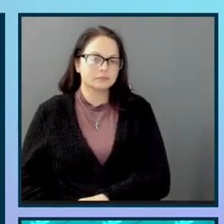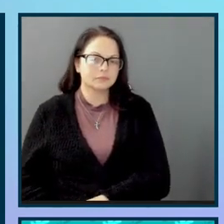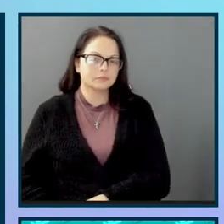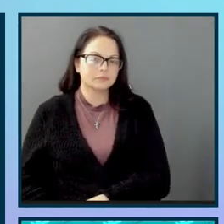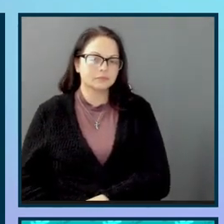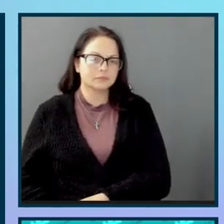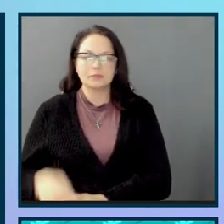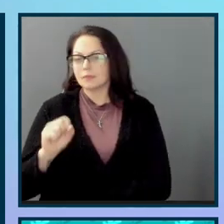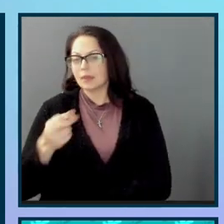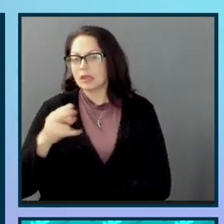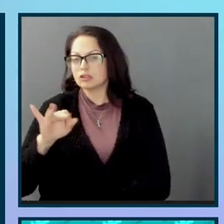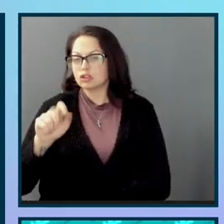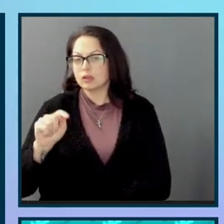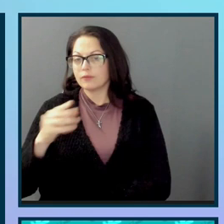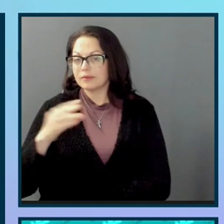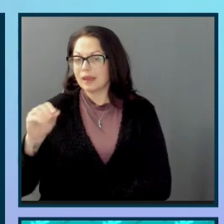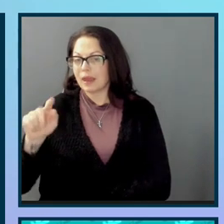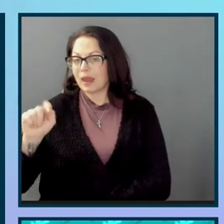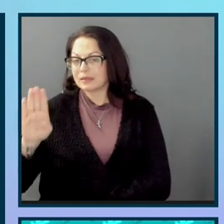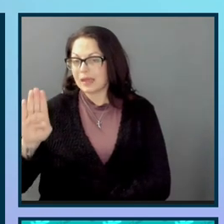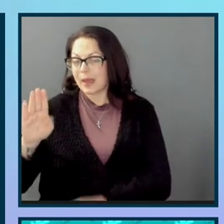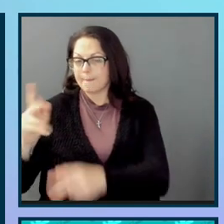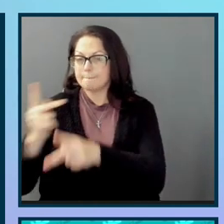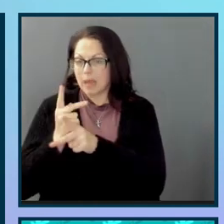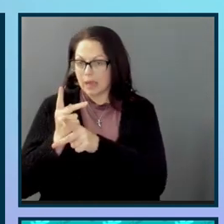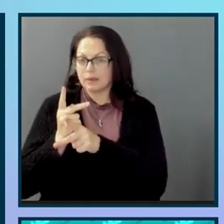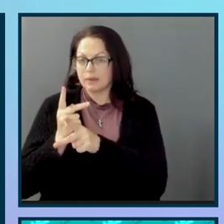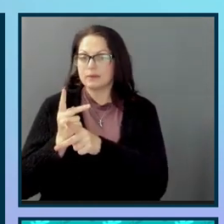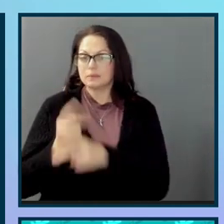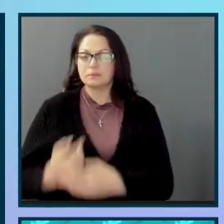shift tab, I'm tapping back.